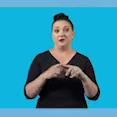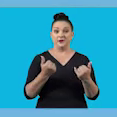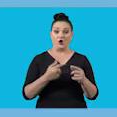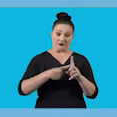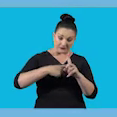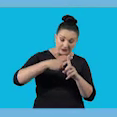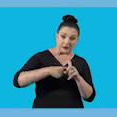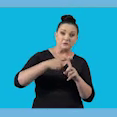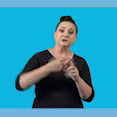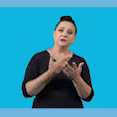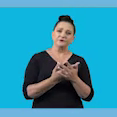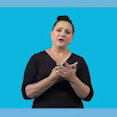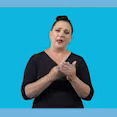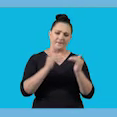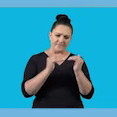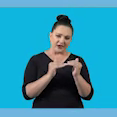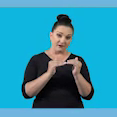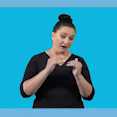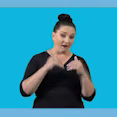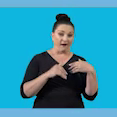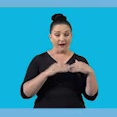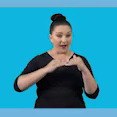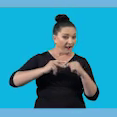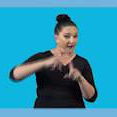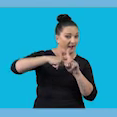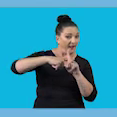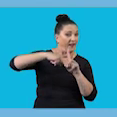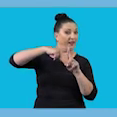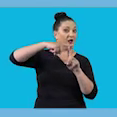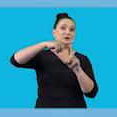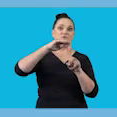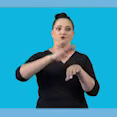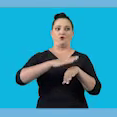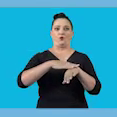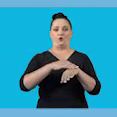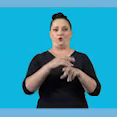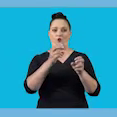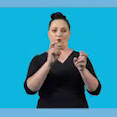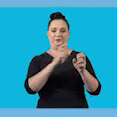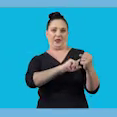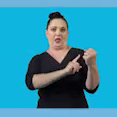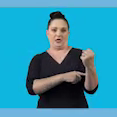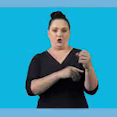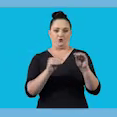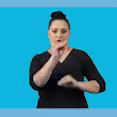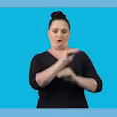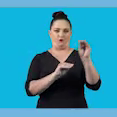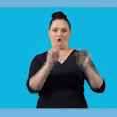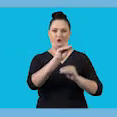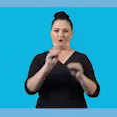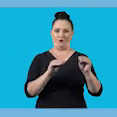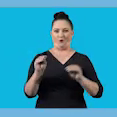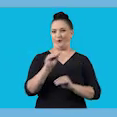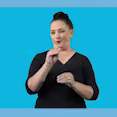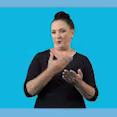of kinetic energy of the particles. The higher the temperature, the more energy the particles have, and the faster they will move and